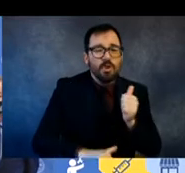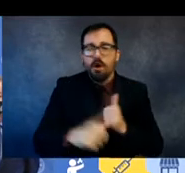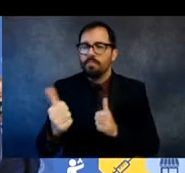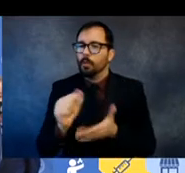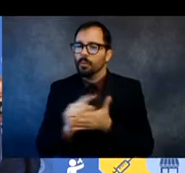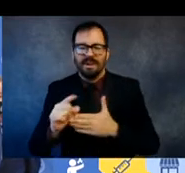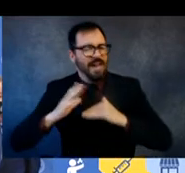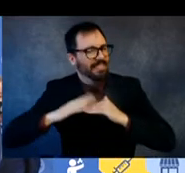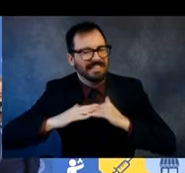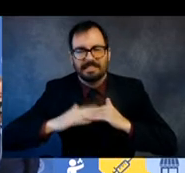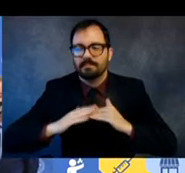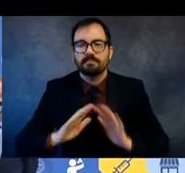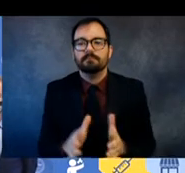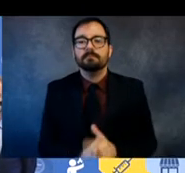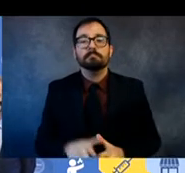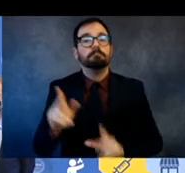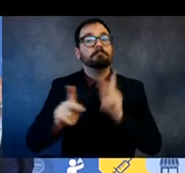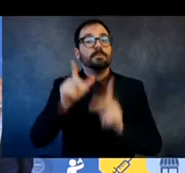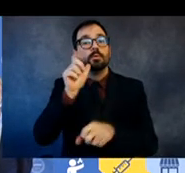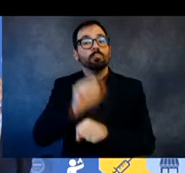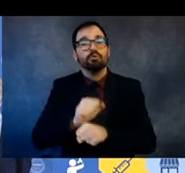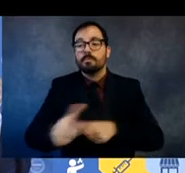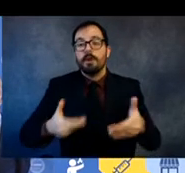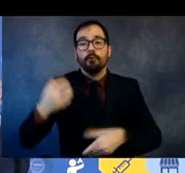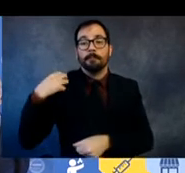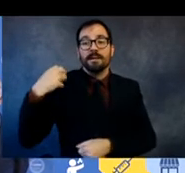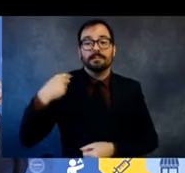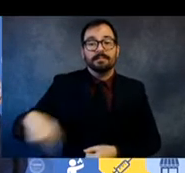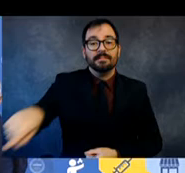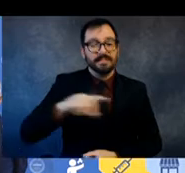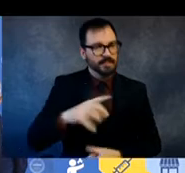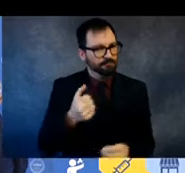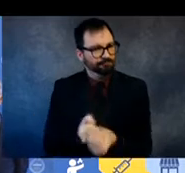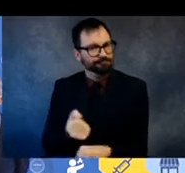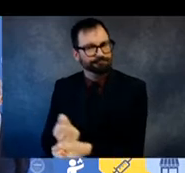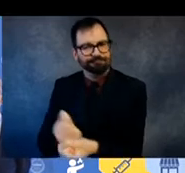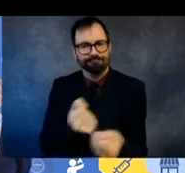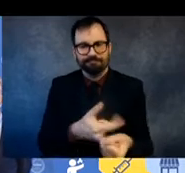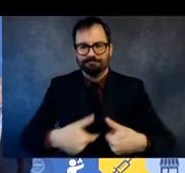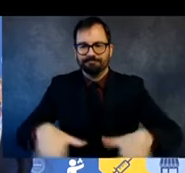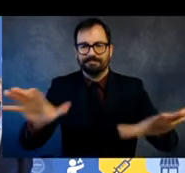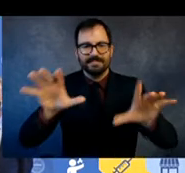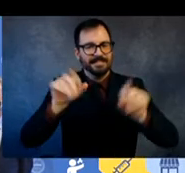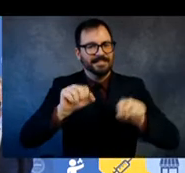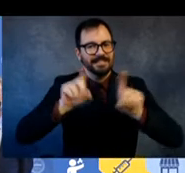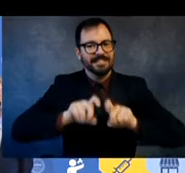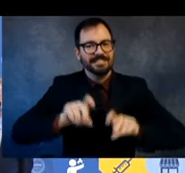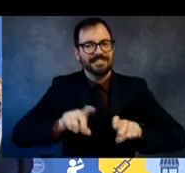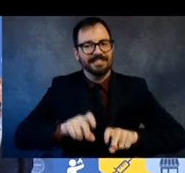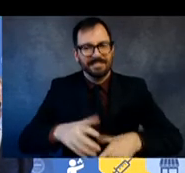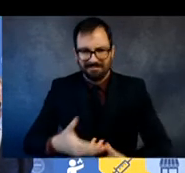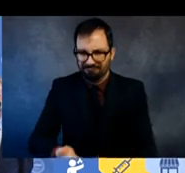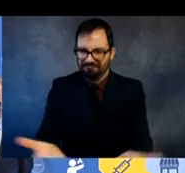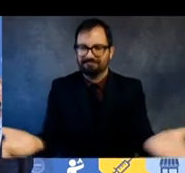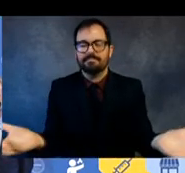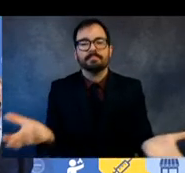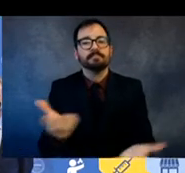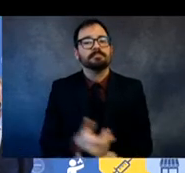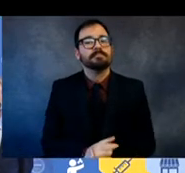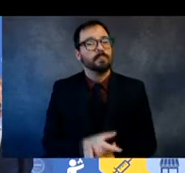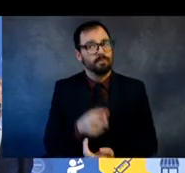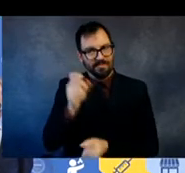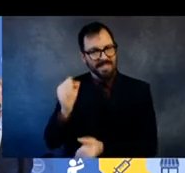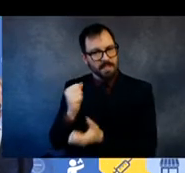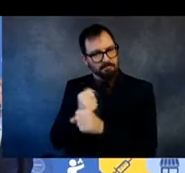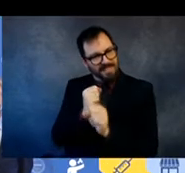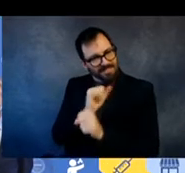to support their workers in getting tested and encourage their workers to get tested. You can make that commitment and help and find helpful resources